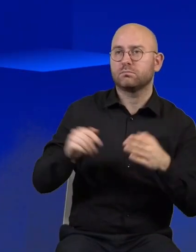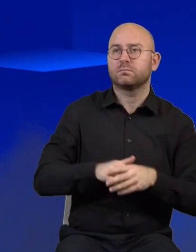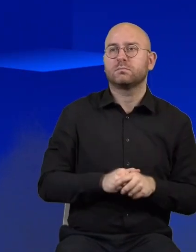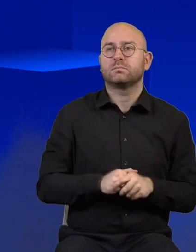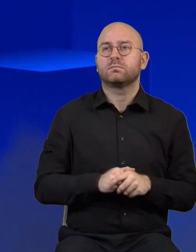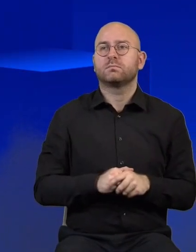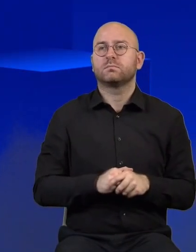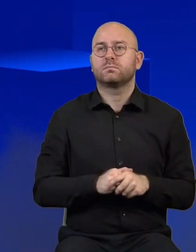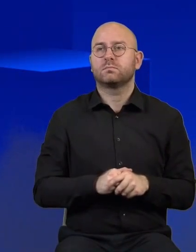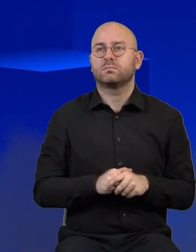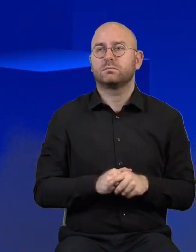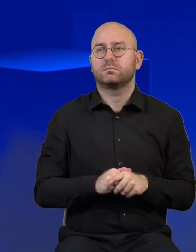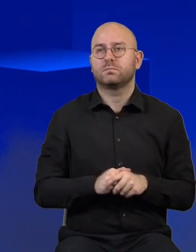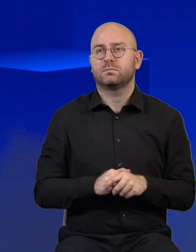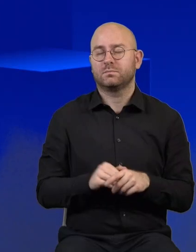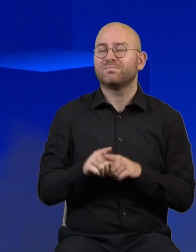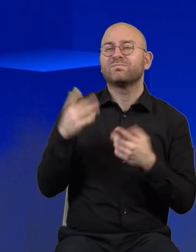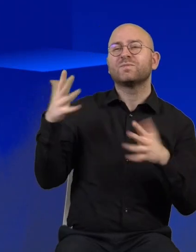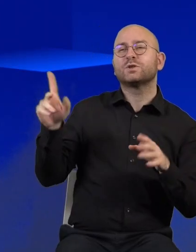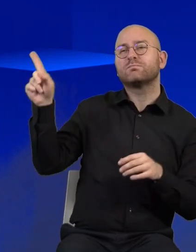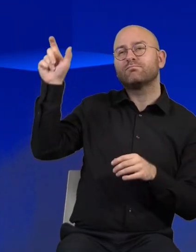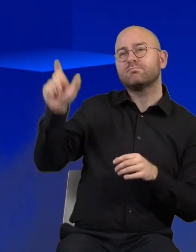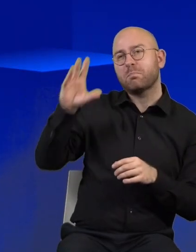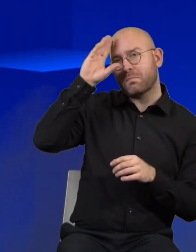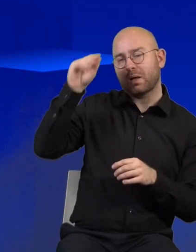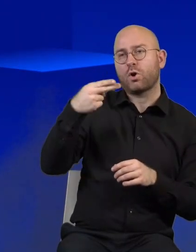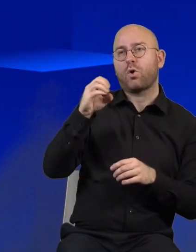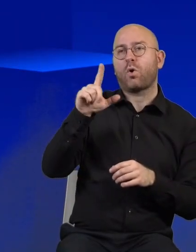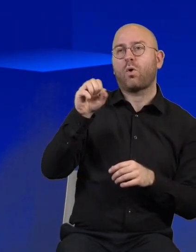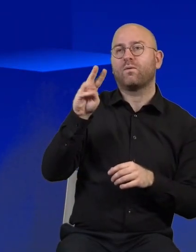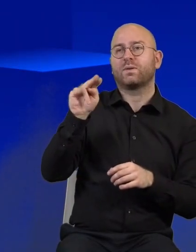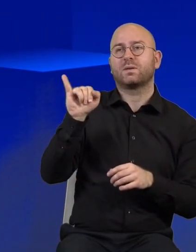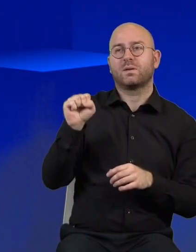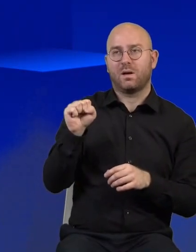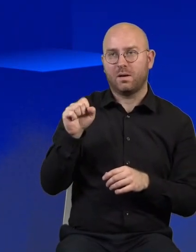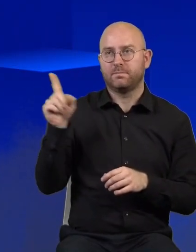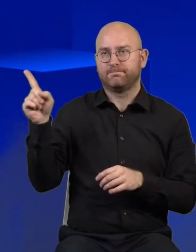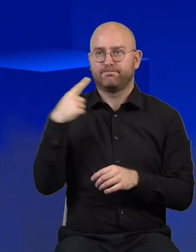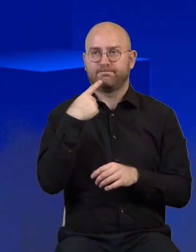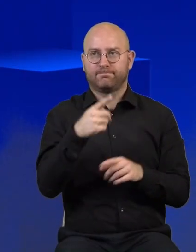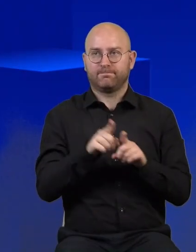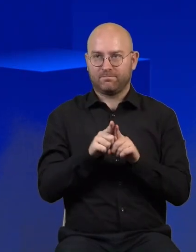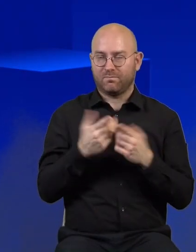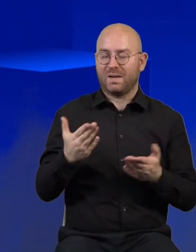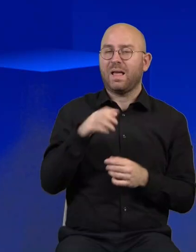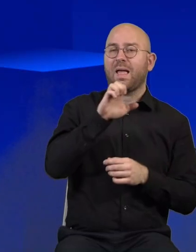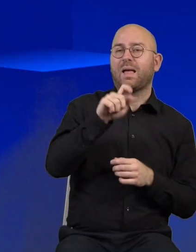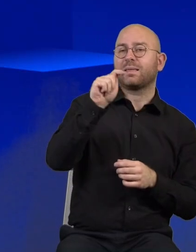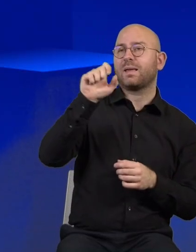ETMS2. So the emission trading system, the implementation of it